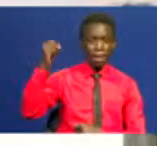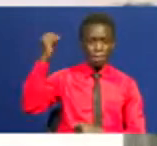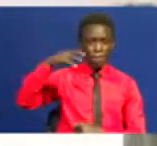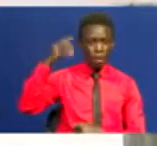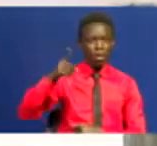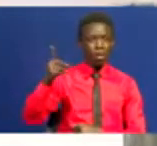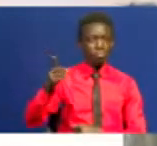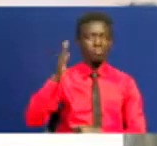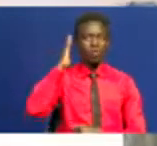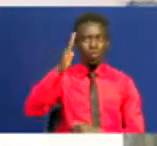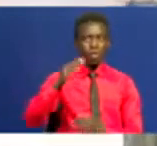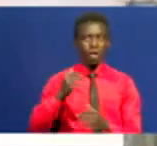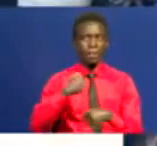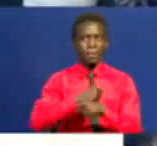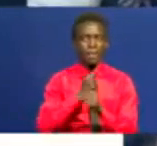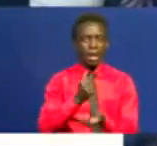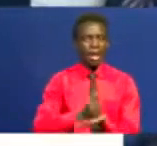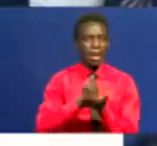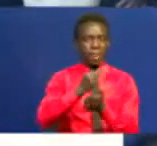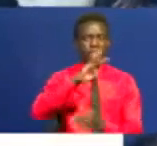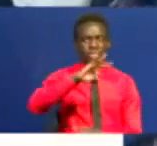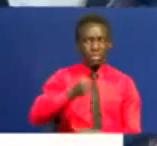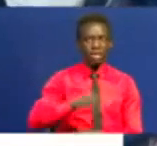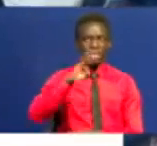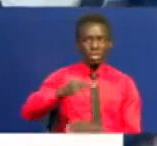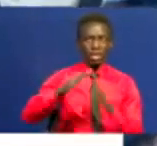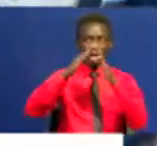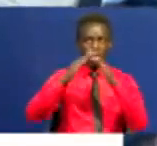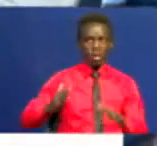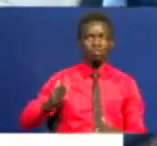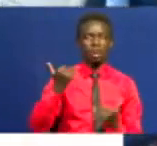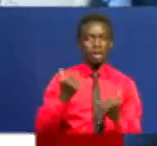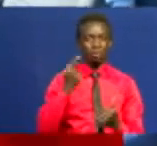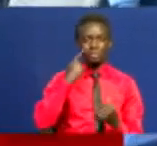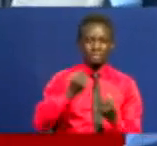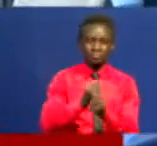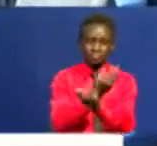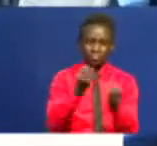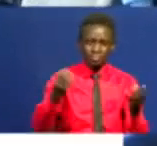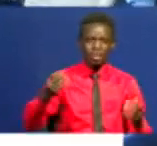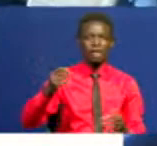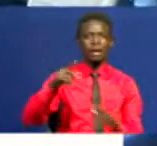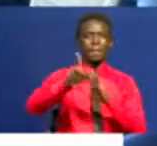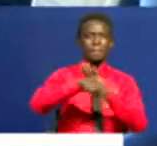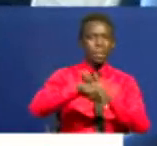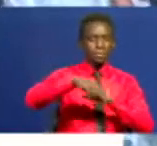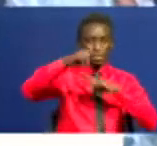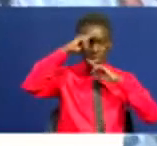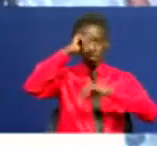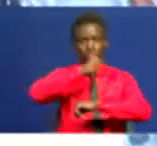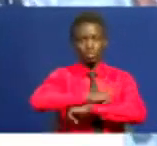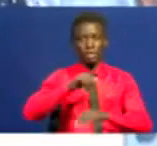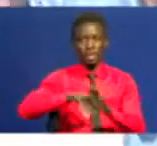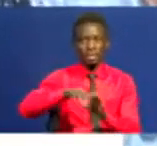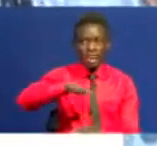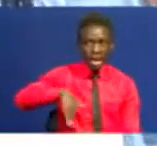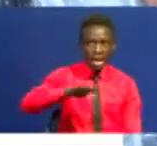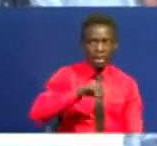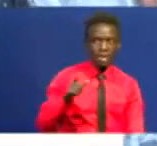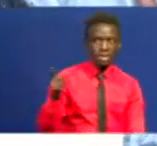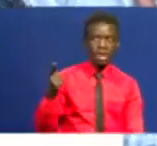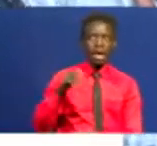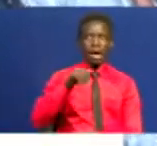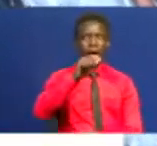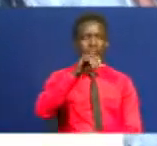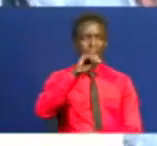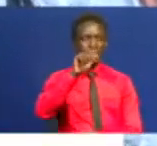power 3,000 households, is supplying electricity to primary and secondary schools in the area, a data center and